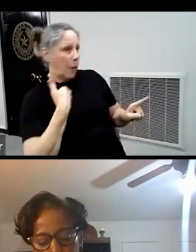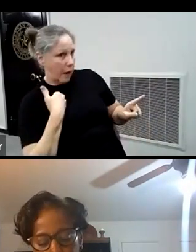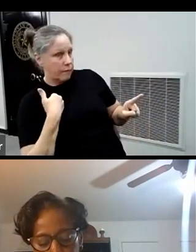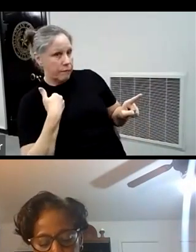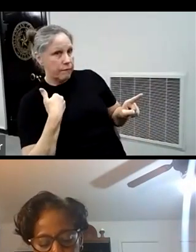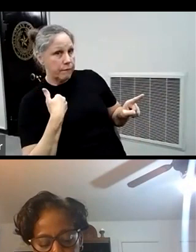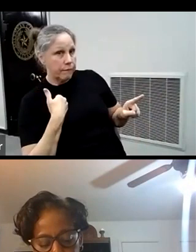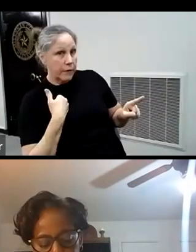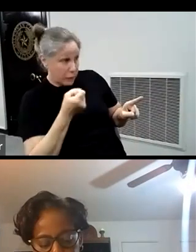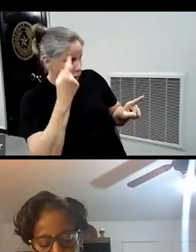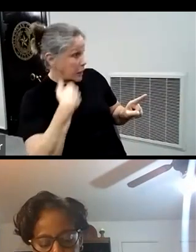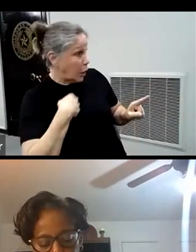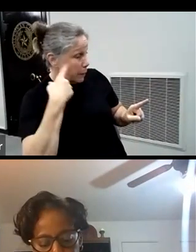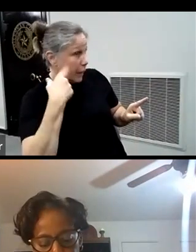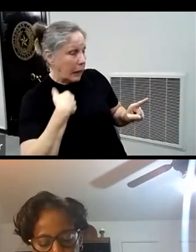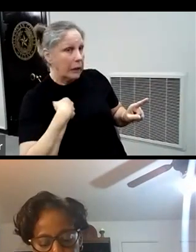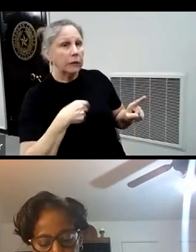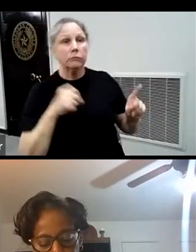Did you hear that?